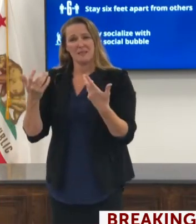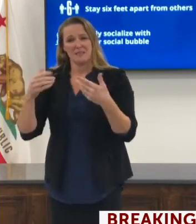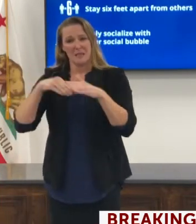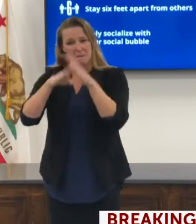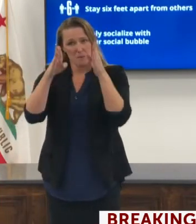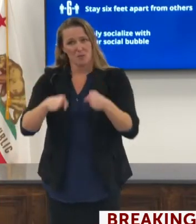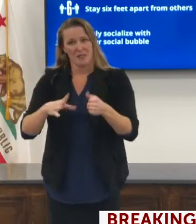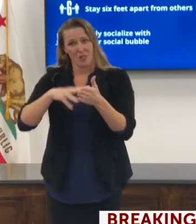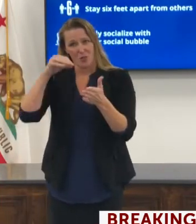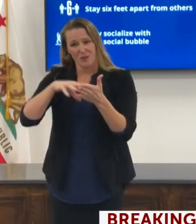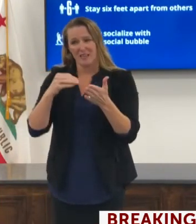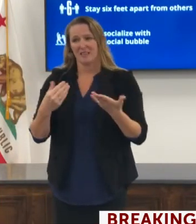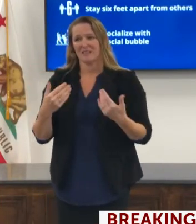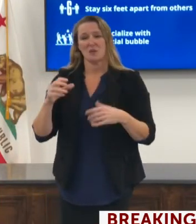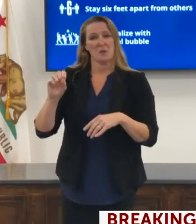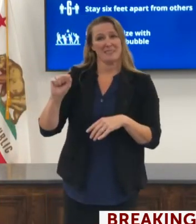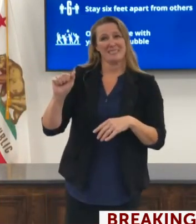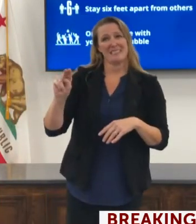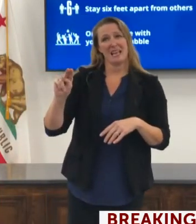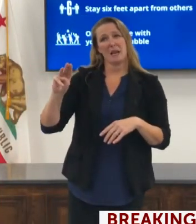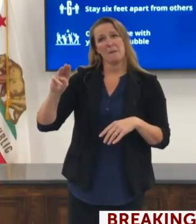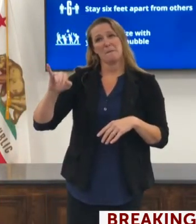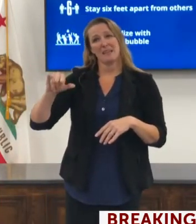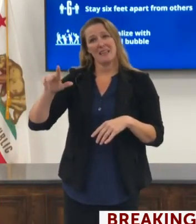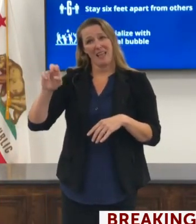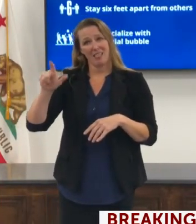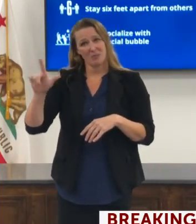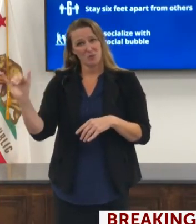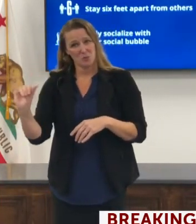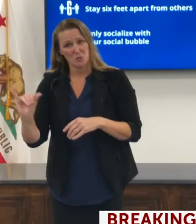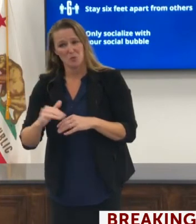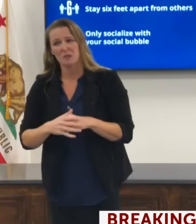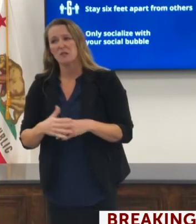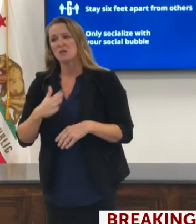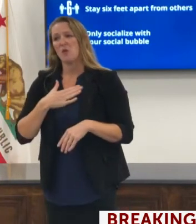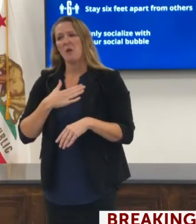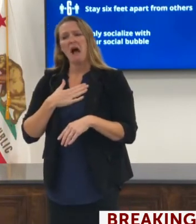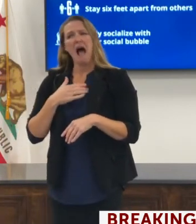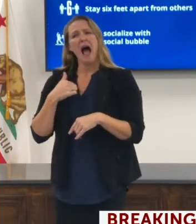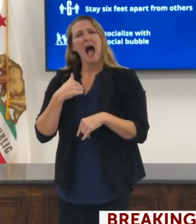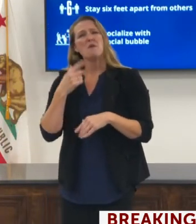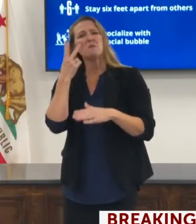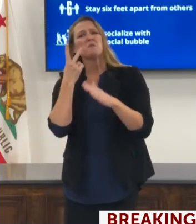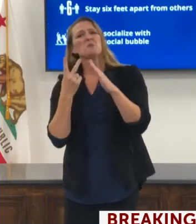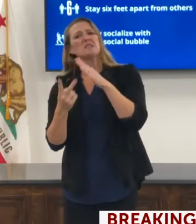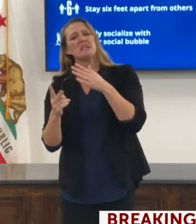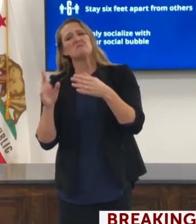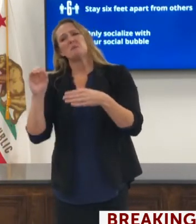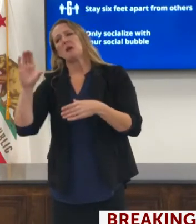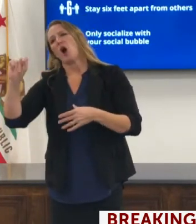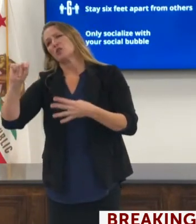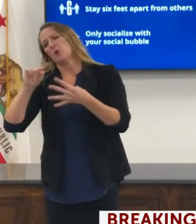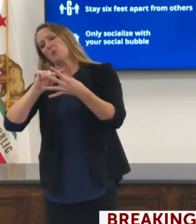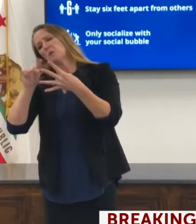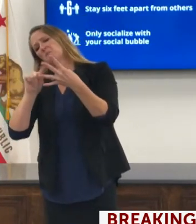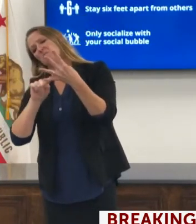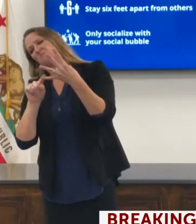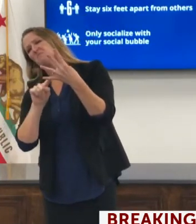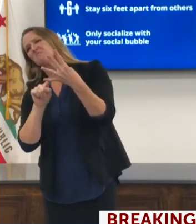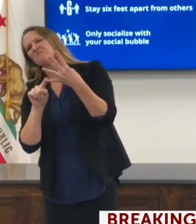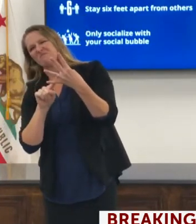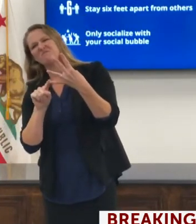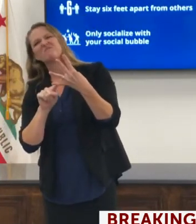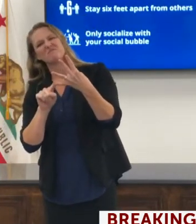I would anticipate seeing more increased services towards the end of October, and if our numbers stay the same, that